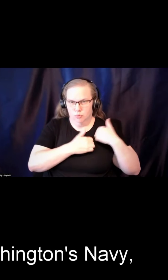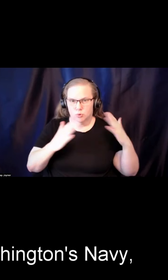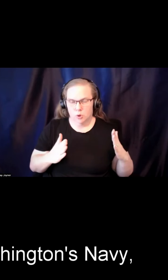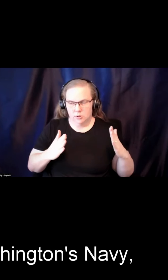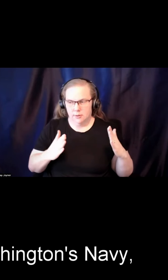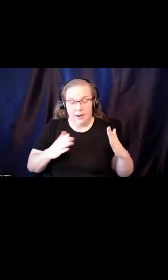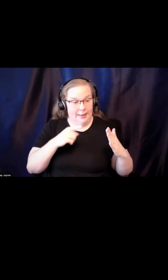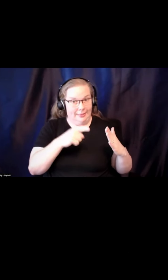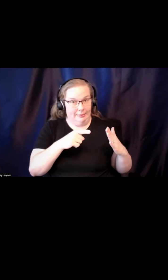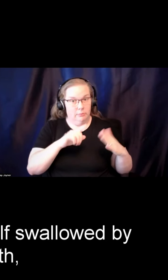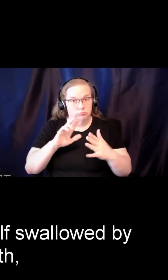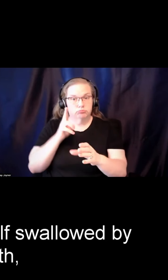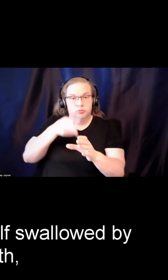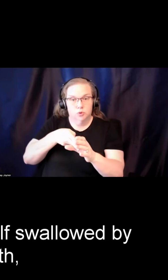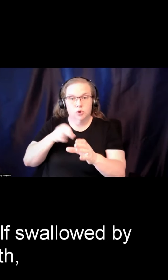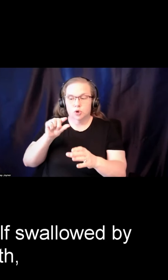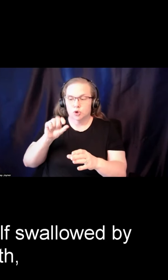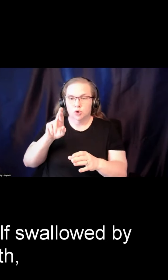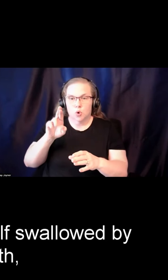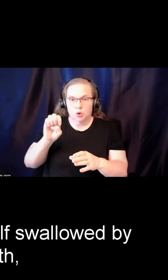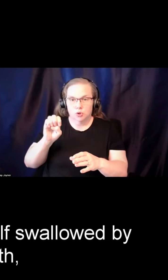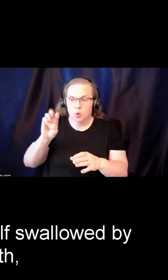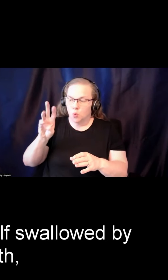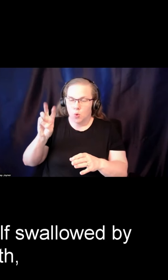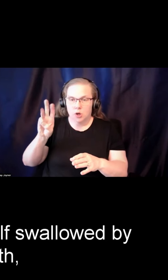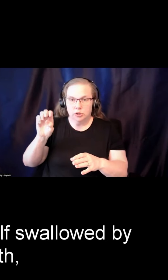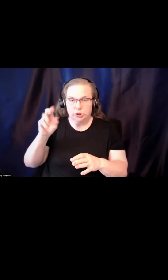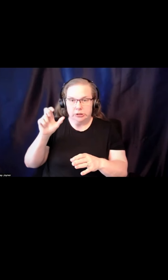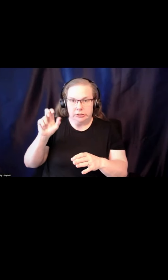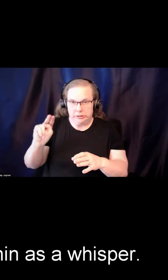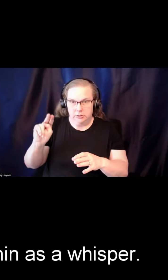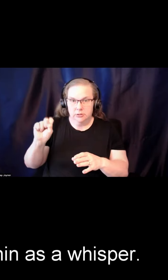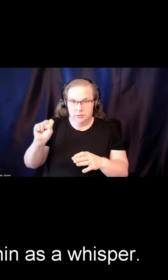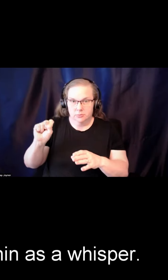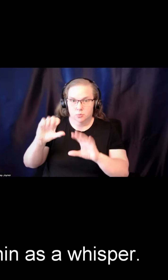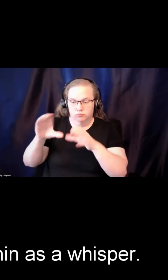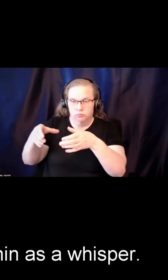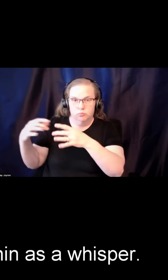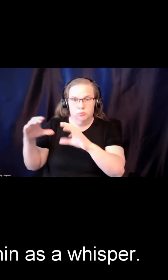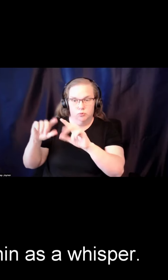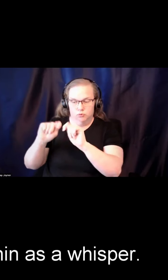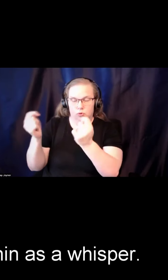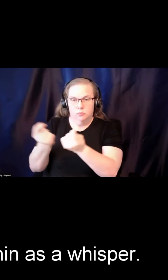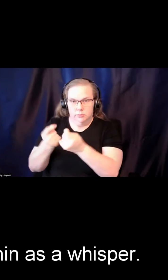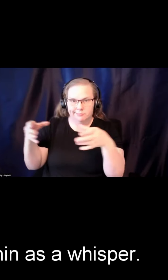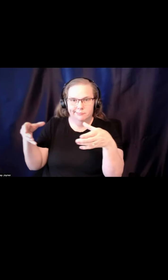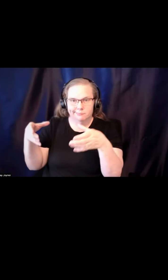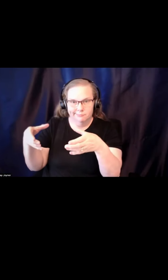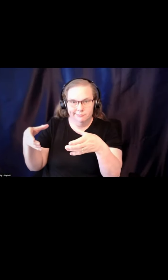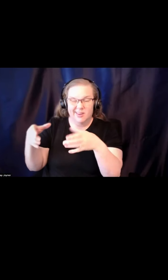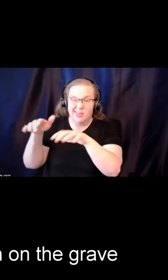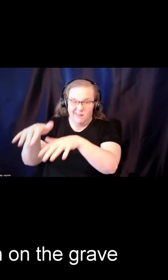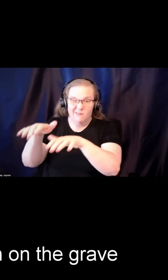George Washington's Navy, lie beneath slabs, half swallowed by the earth, their epitaphs worn thin as a